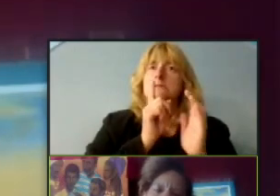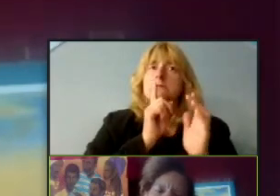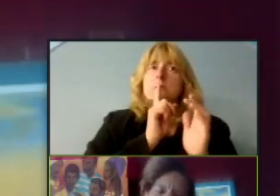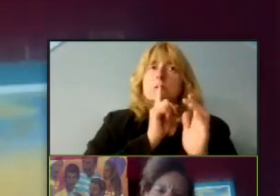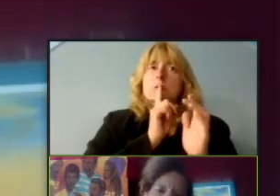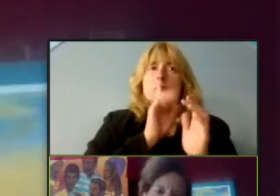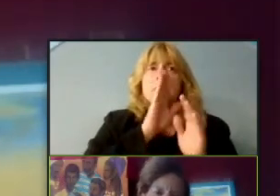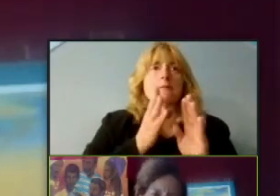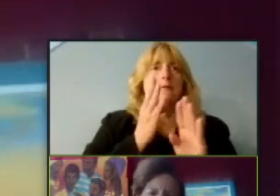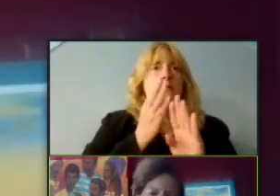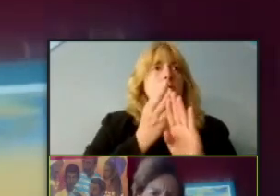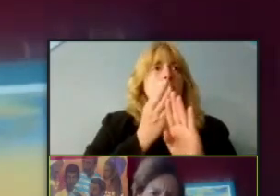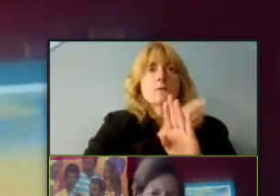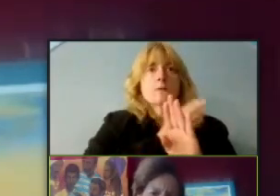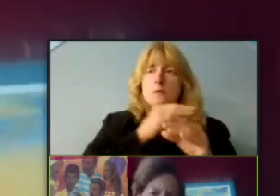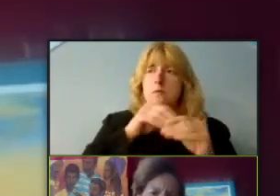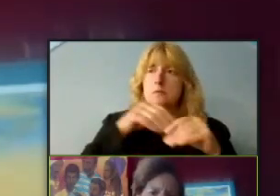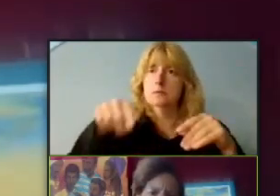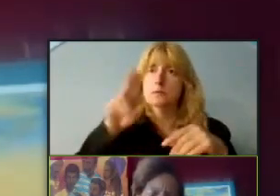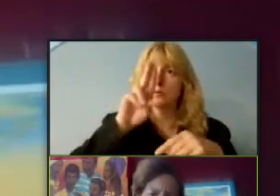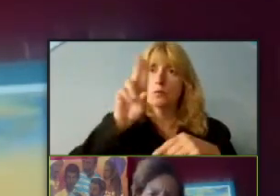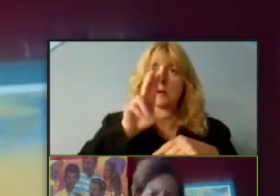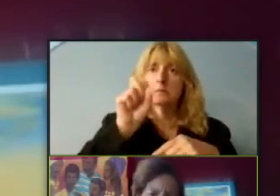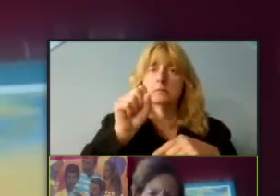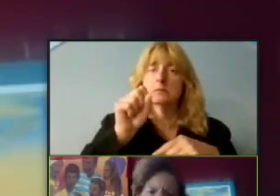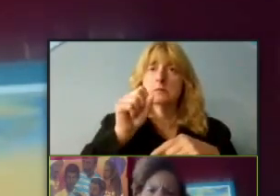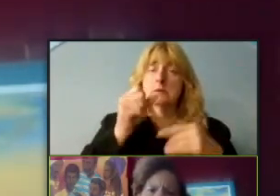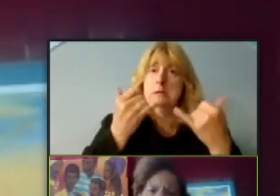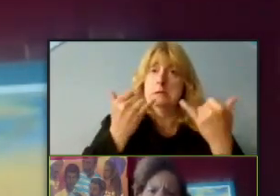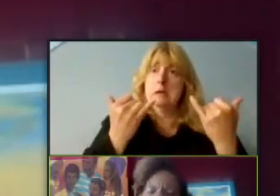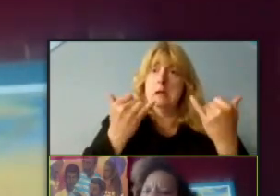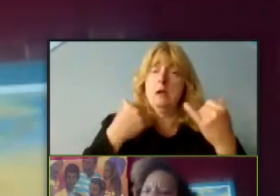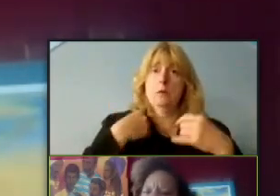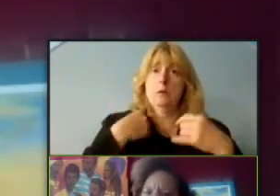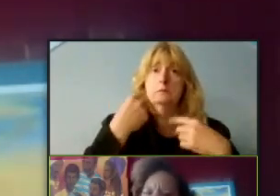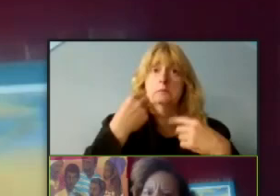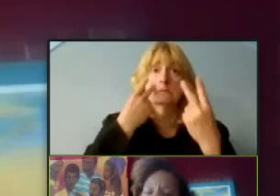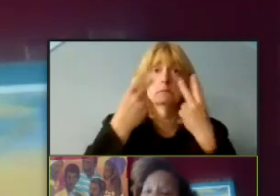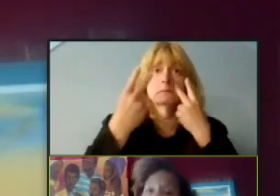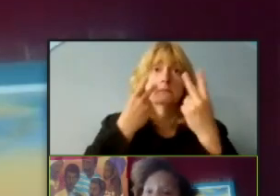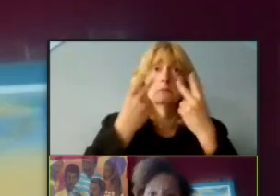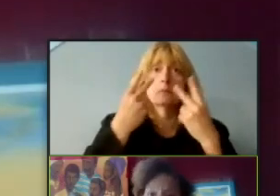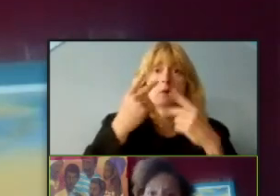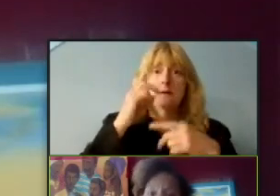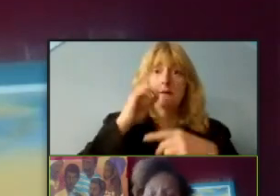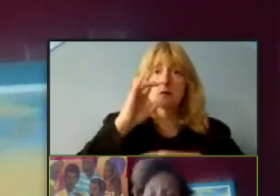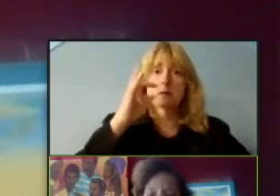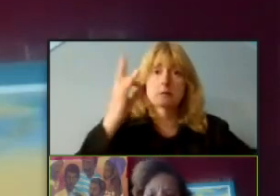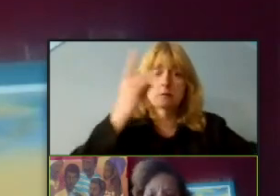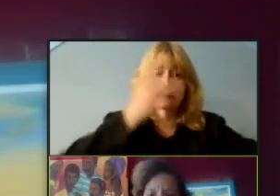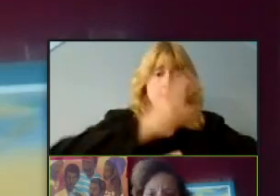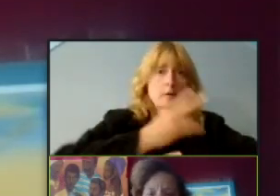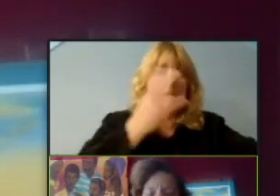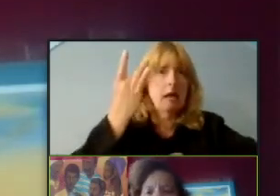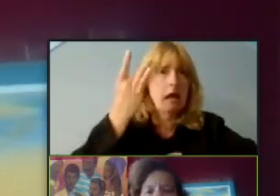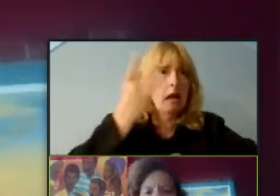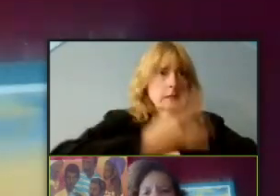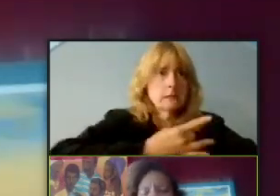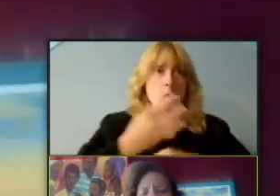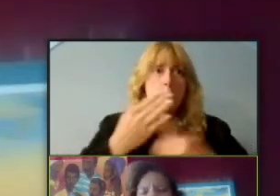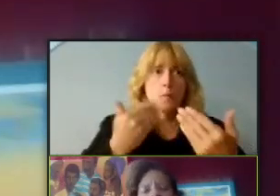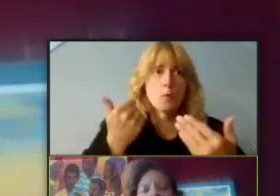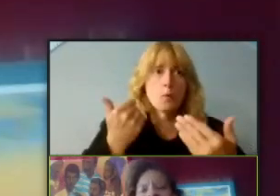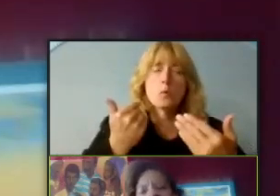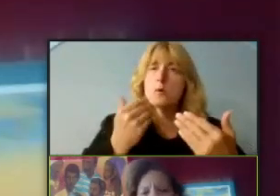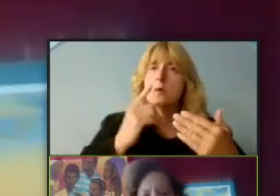been witnessing over now almost 7 to 8 days is extraordinary. And we would